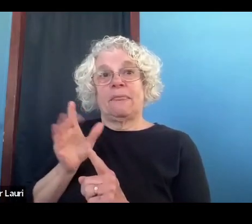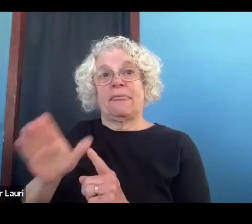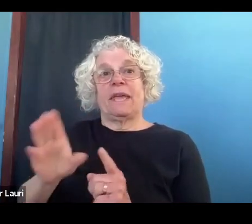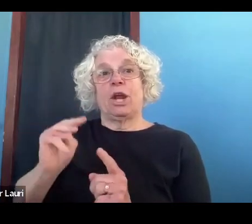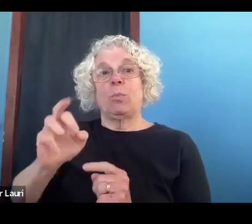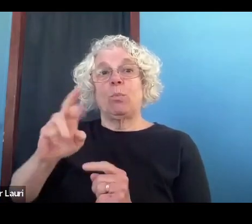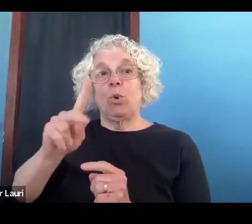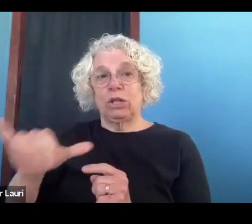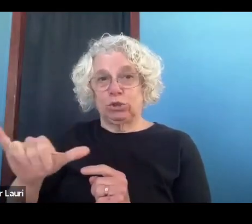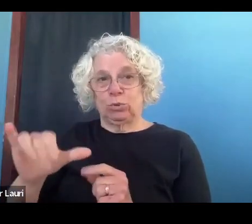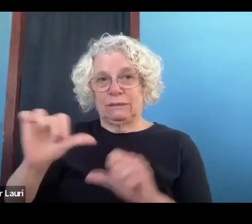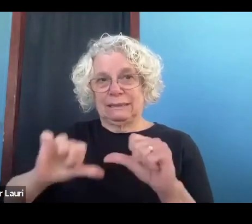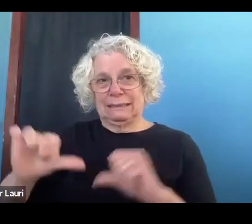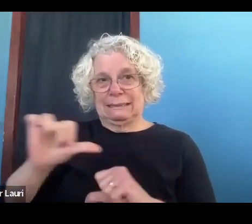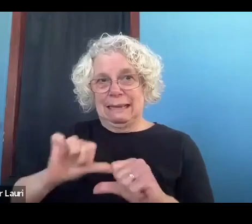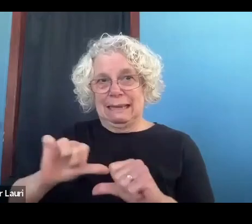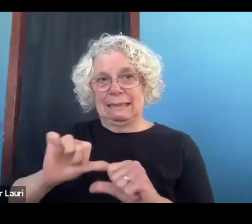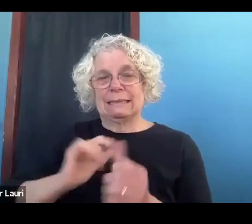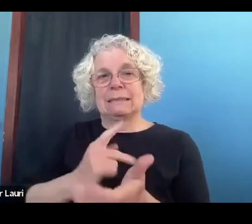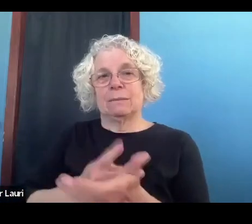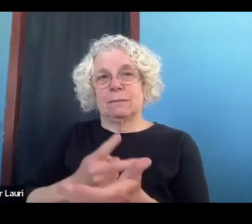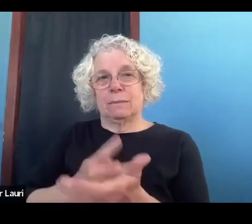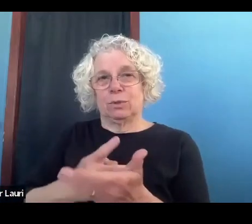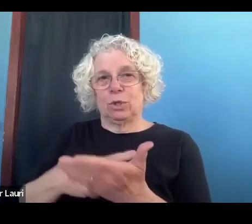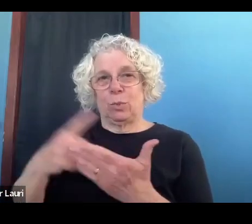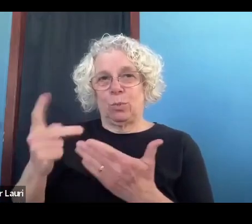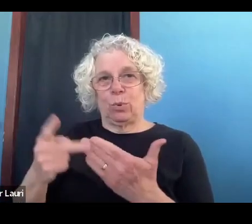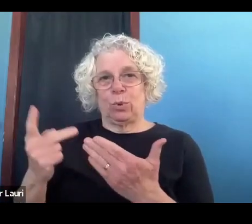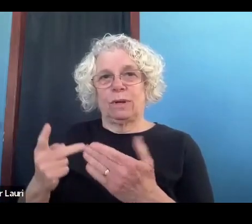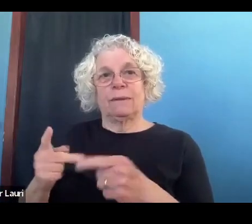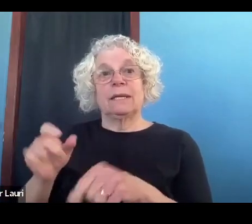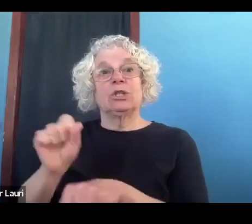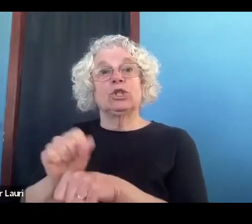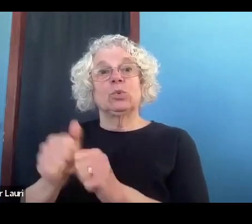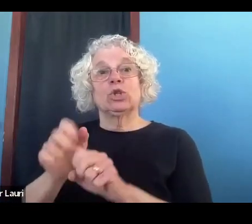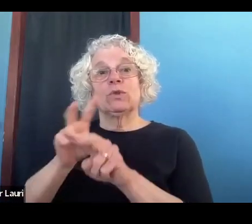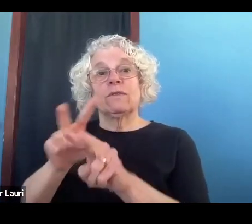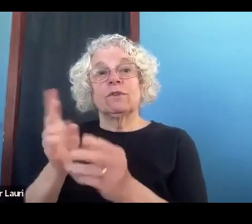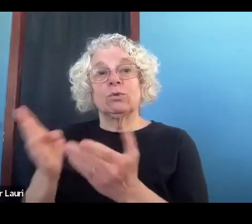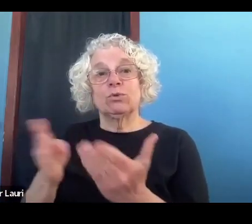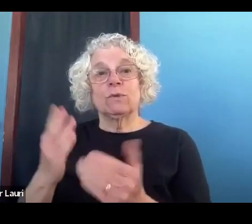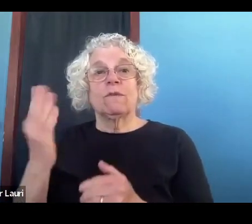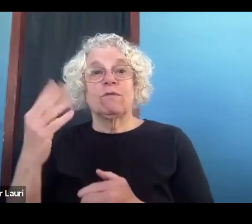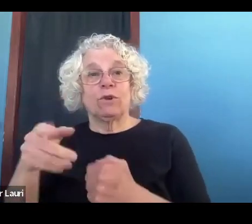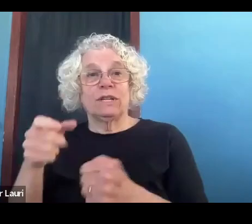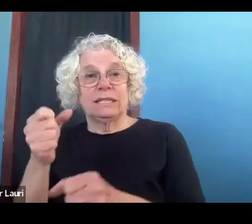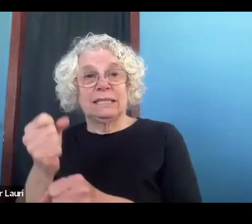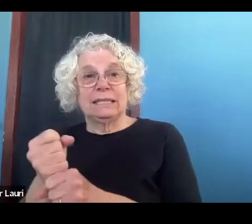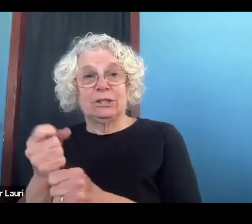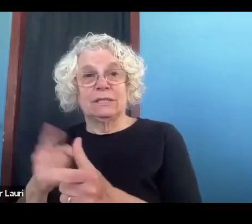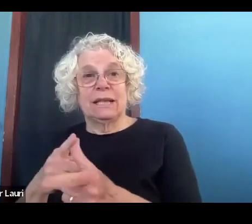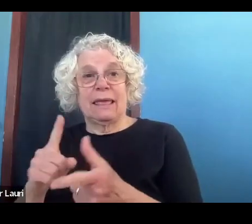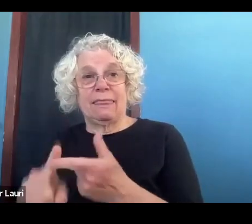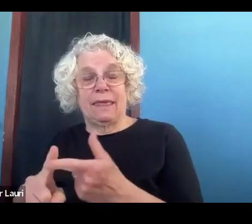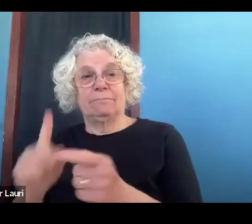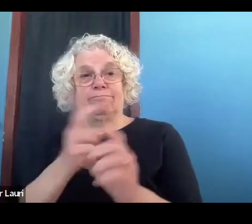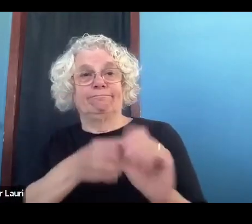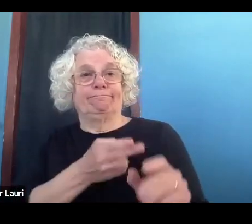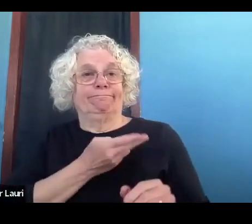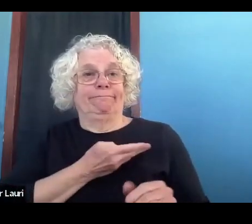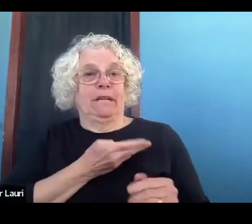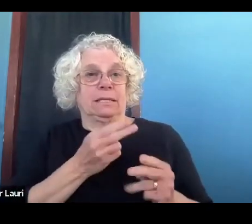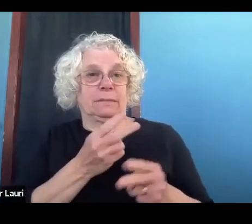science program postgraduate program. Rachel worked in funeral service for 14 years before finding her calling in hospice